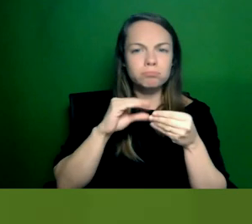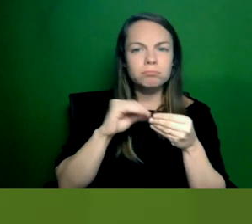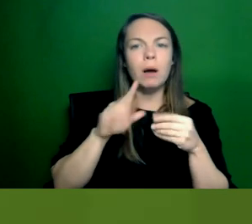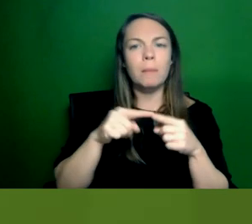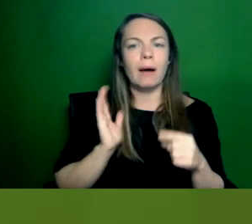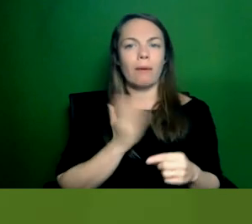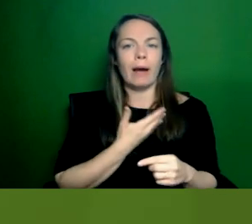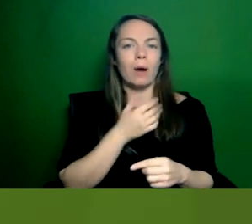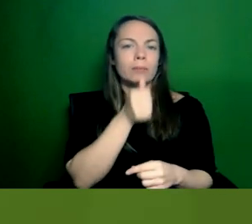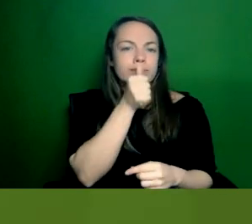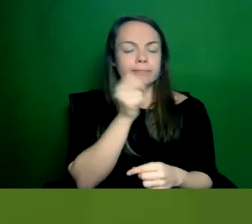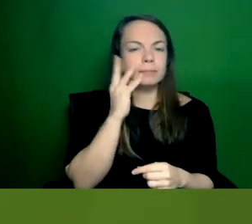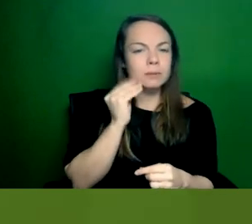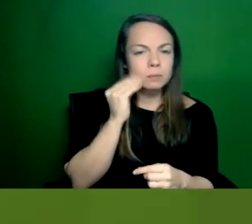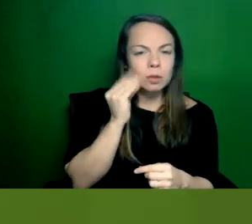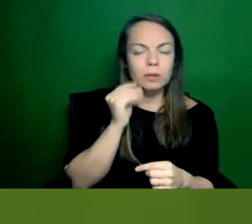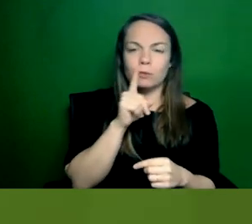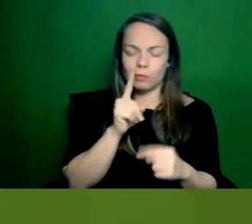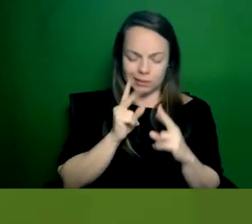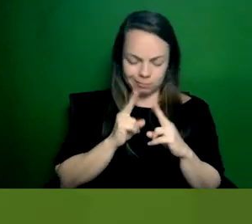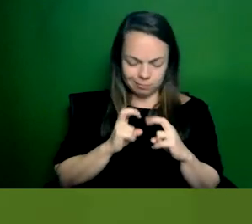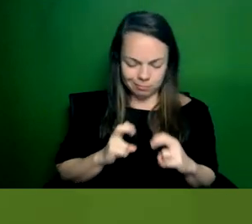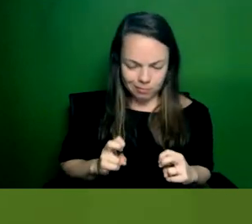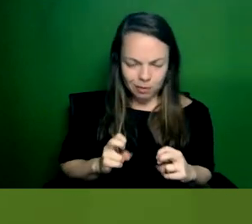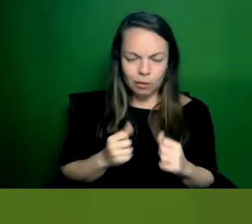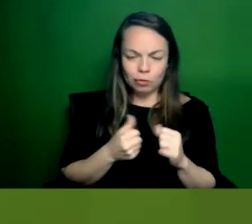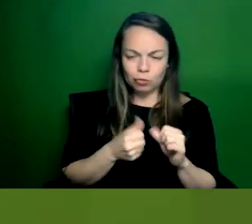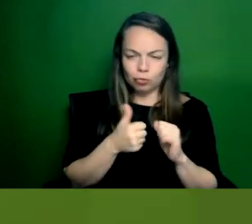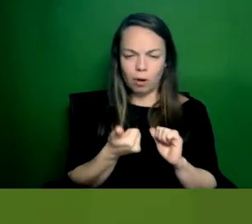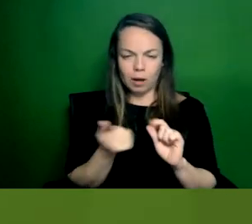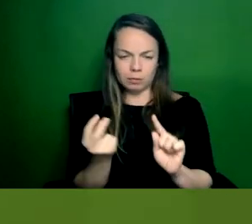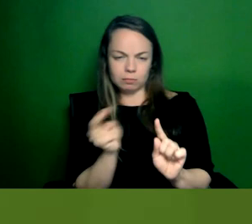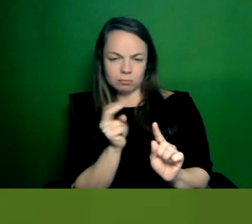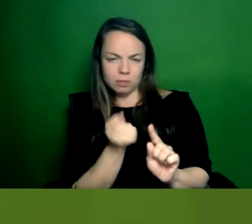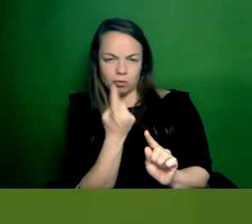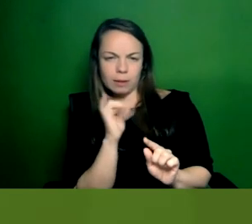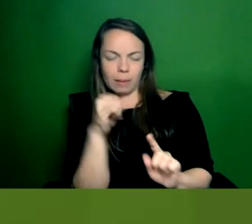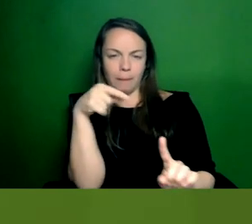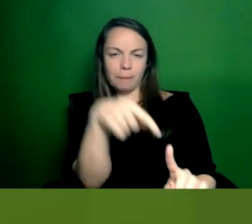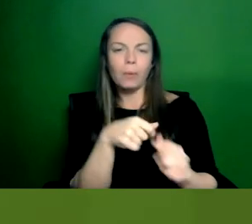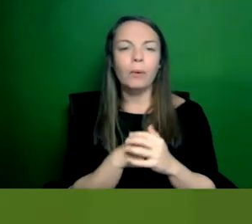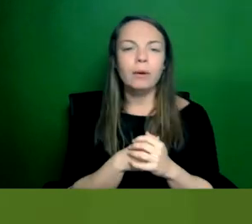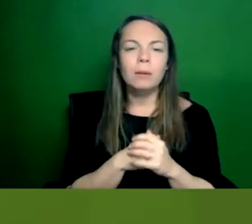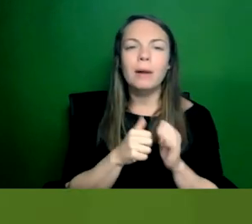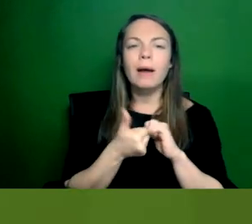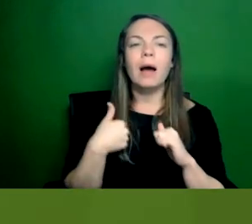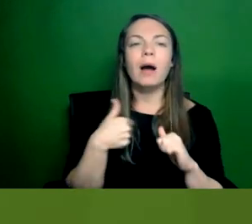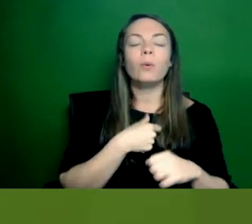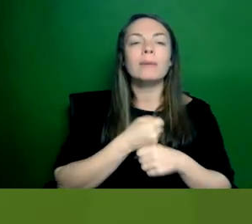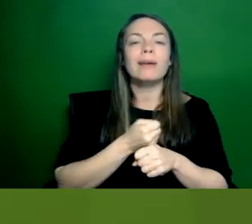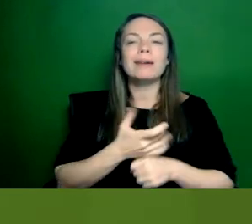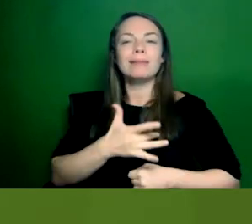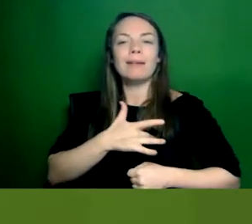and really dig into that, through that, that introspection and reflection, how are we creating empathy?